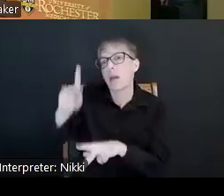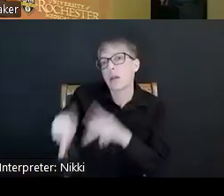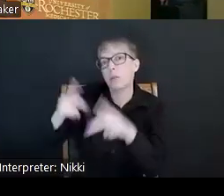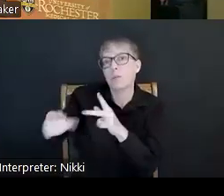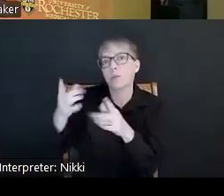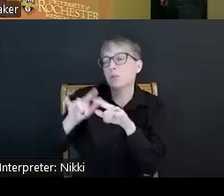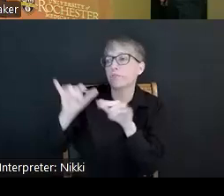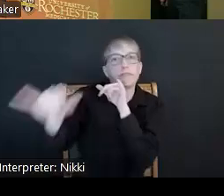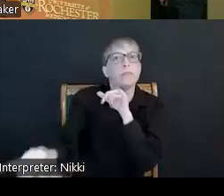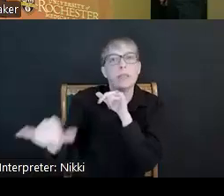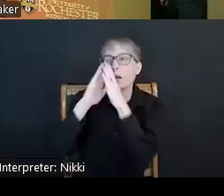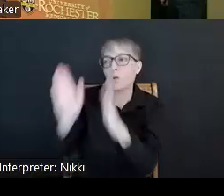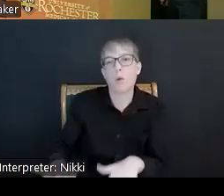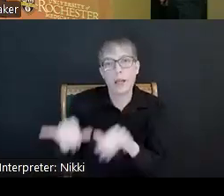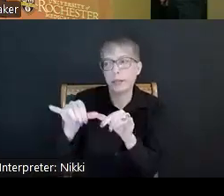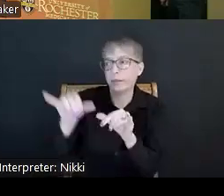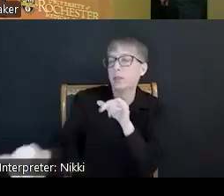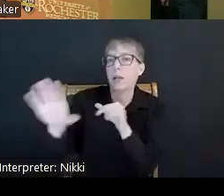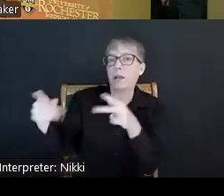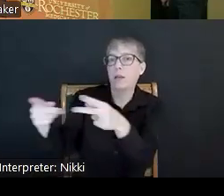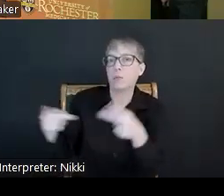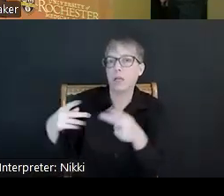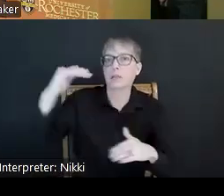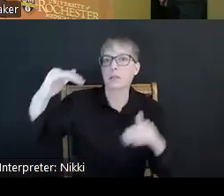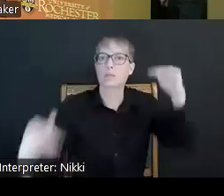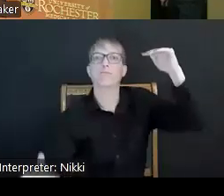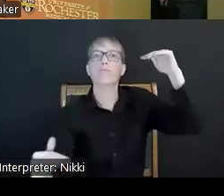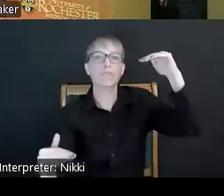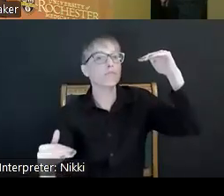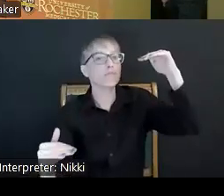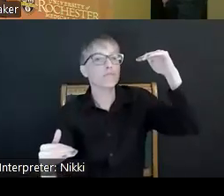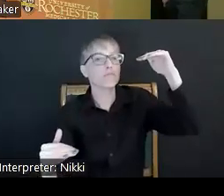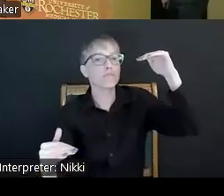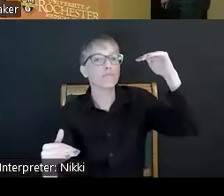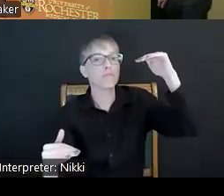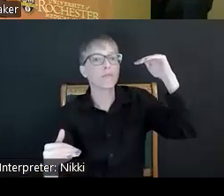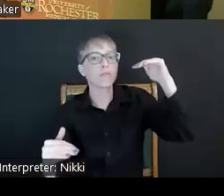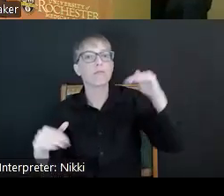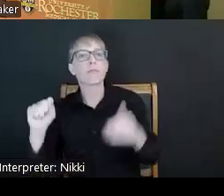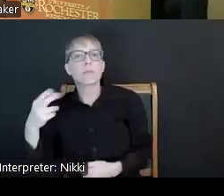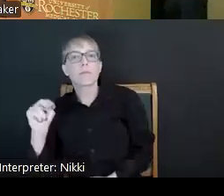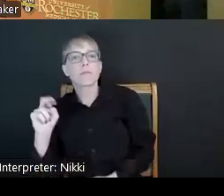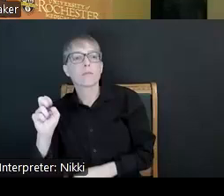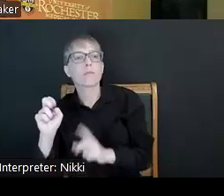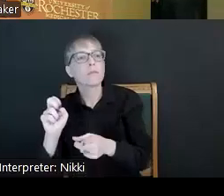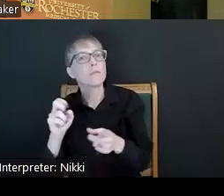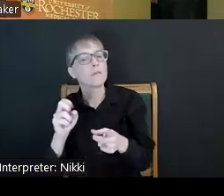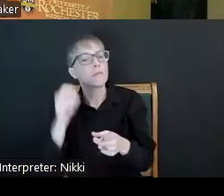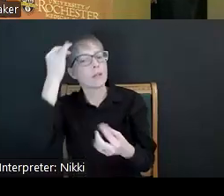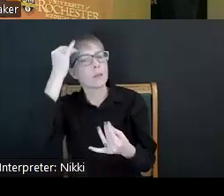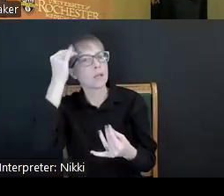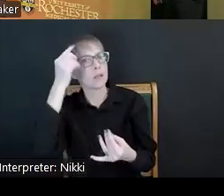and to maintain the existing distribution of power and wealth. Let that sink in for a second. Like this report that's going